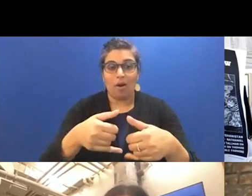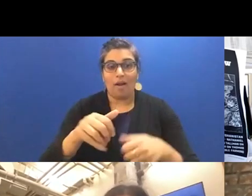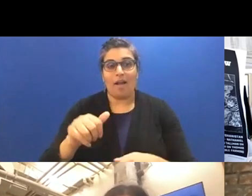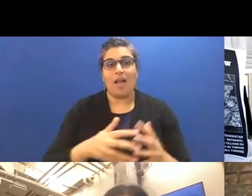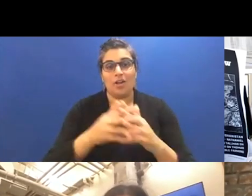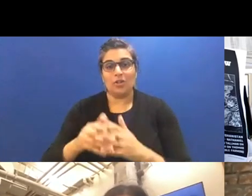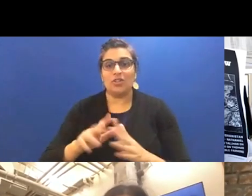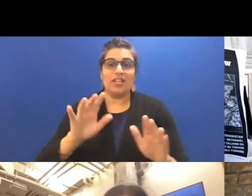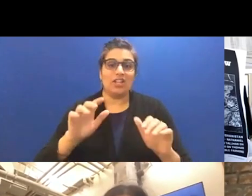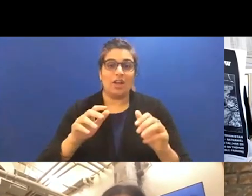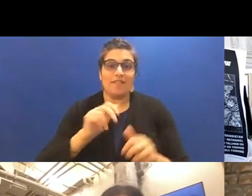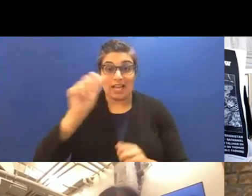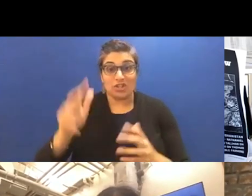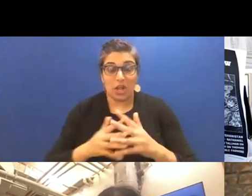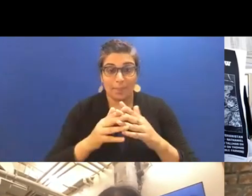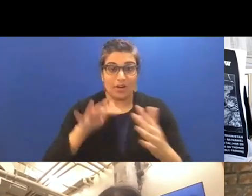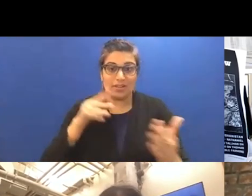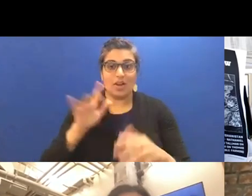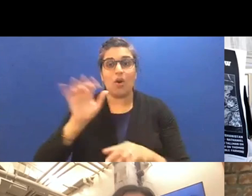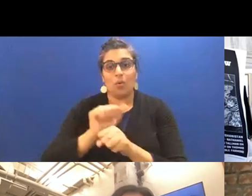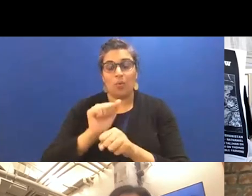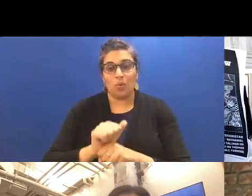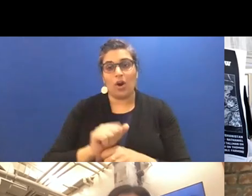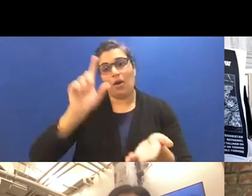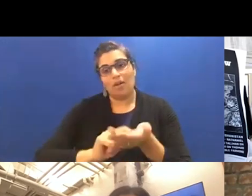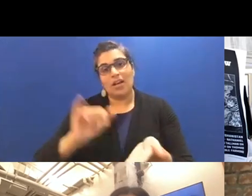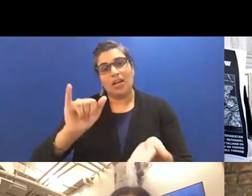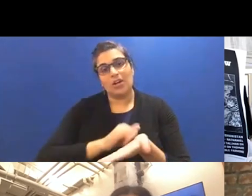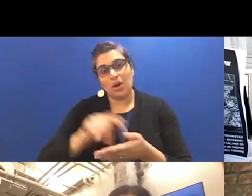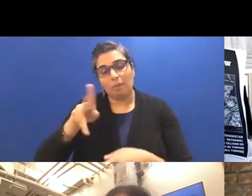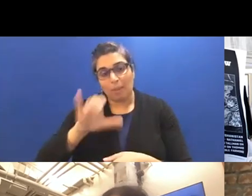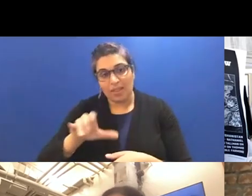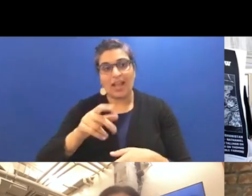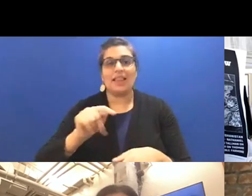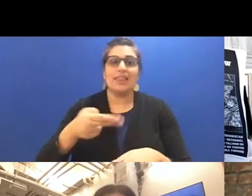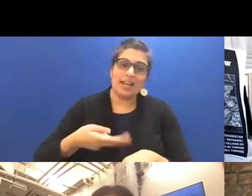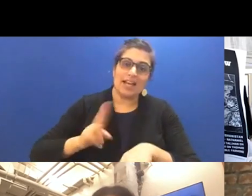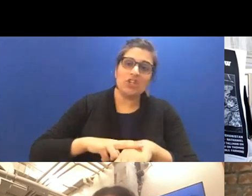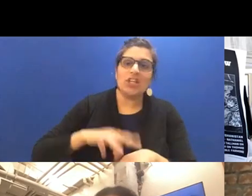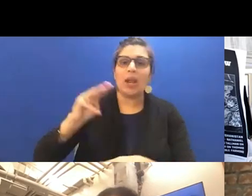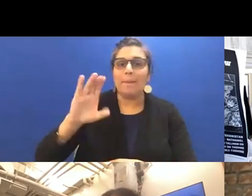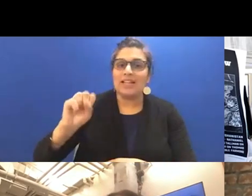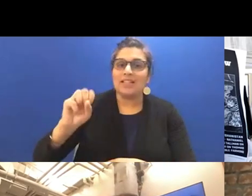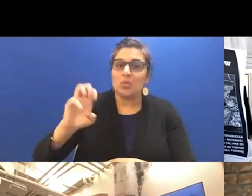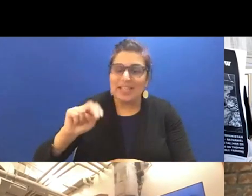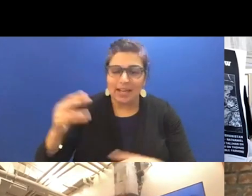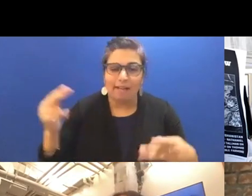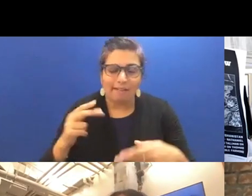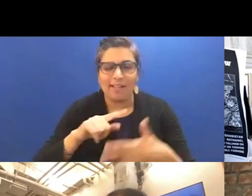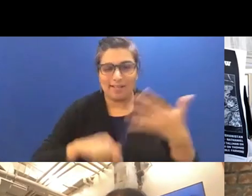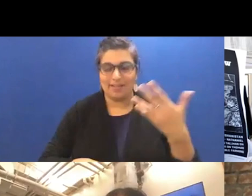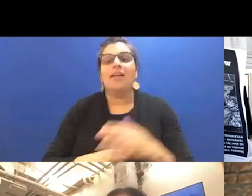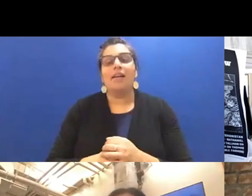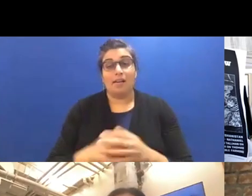American Studies. Her work has been published in The New Republic, The Nation, McSweeney's, and Poetry Magazine. She has received